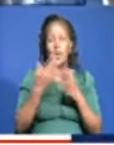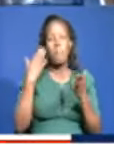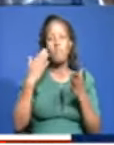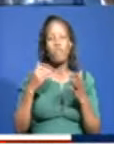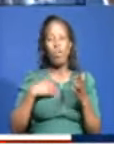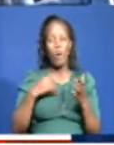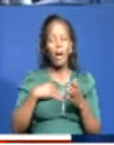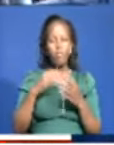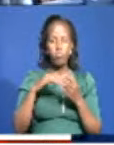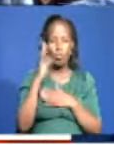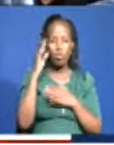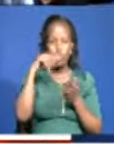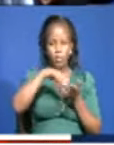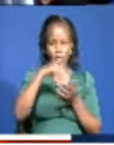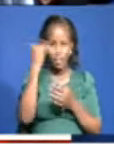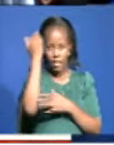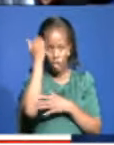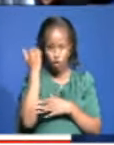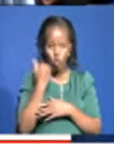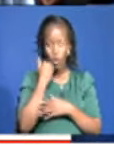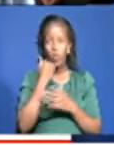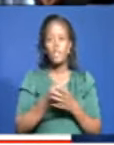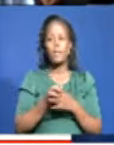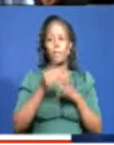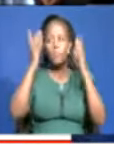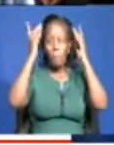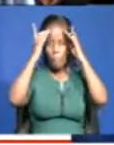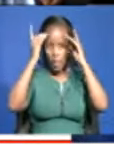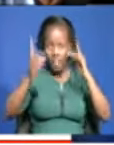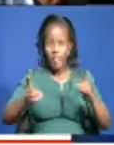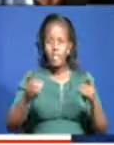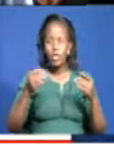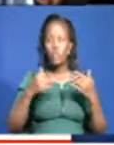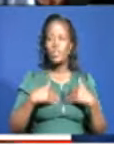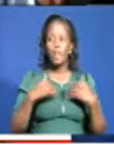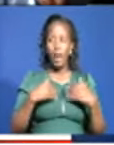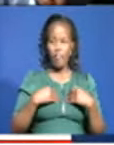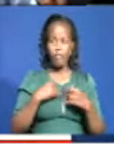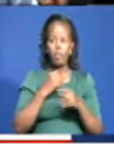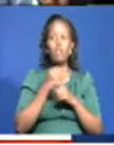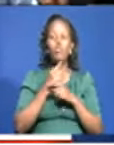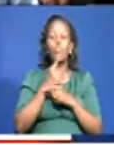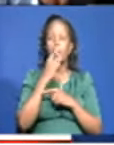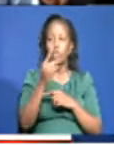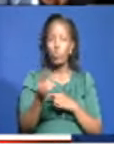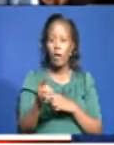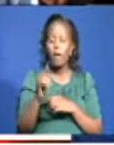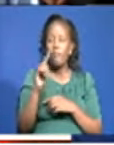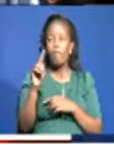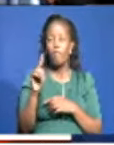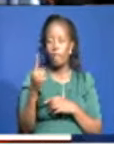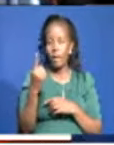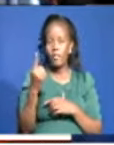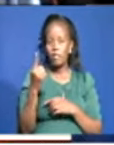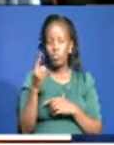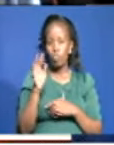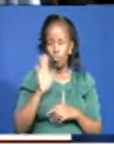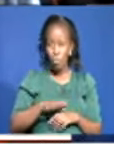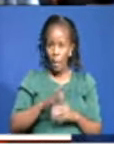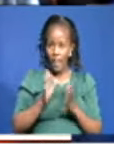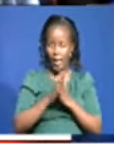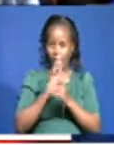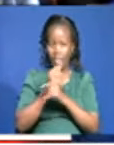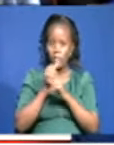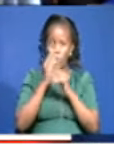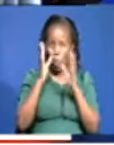charging. We've made a decision to charge the first and second accused with the offence of murder, and